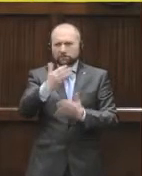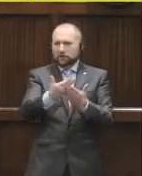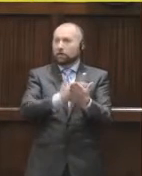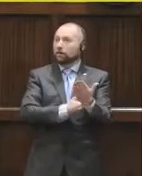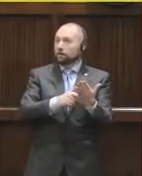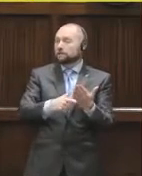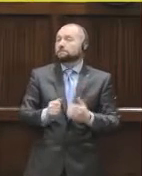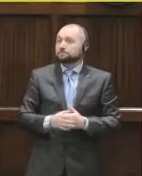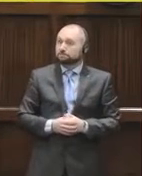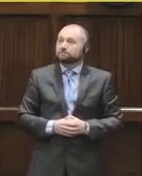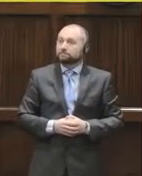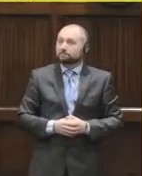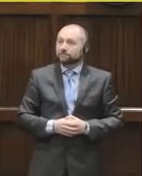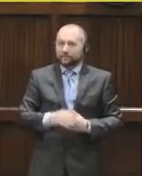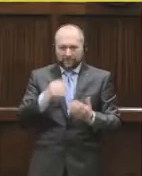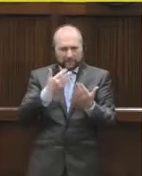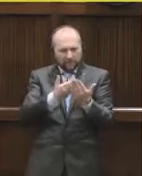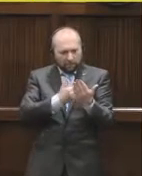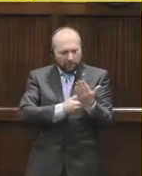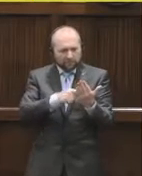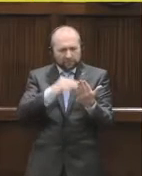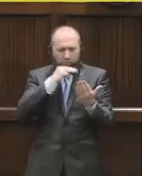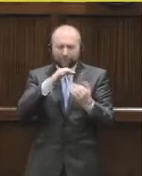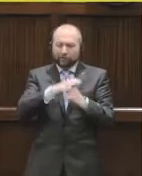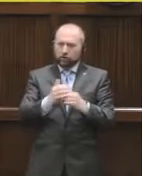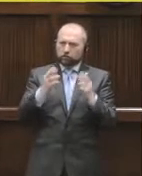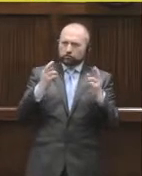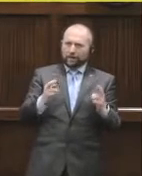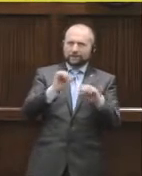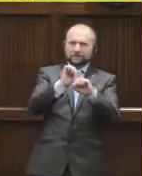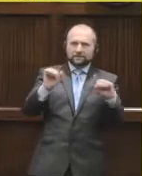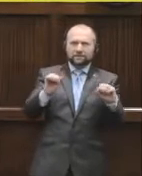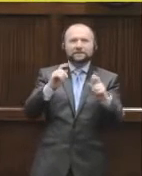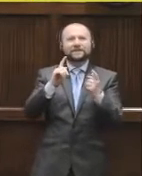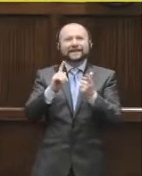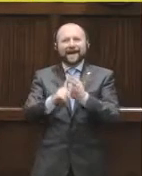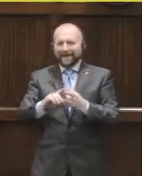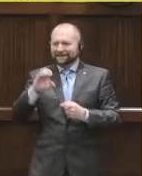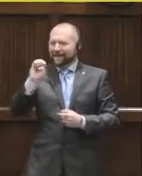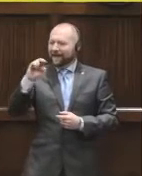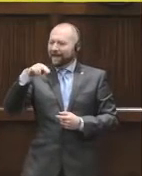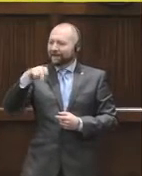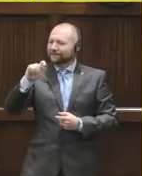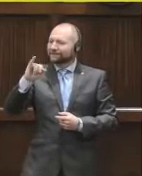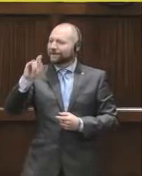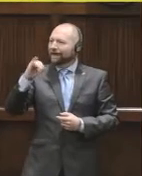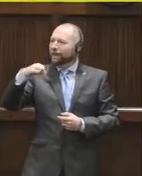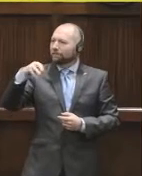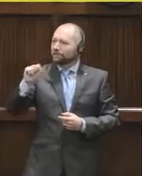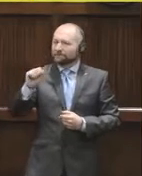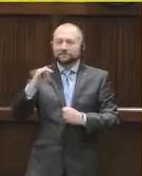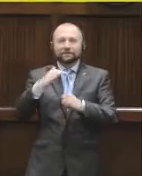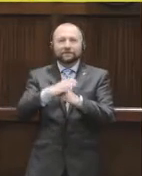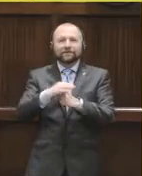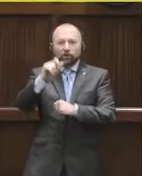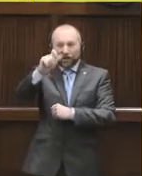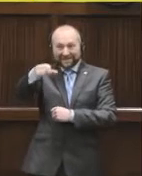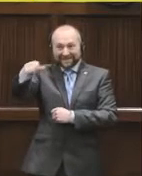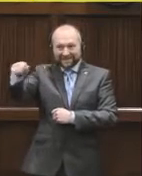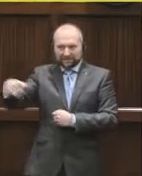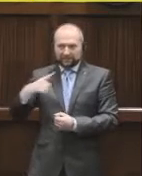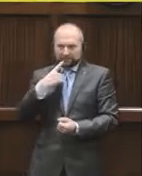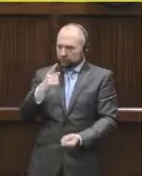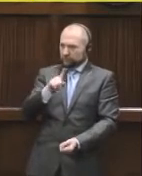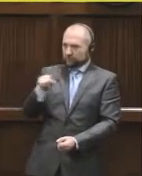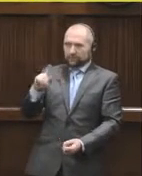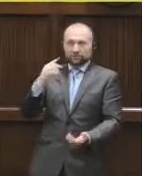legislation for the rights and entitlements of citizens who are deaf. Irish Sign